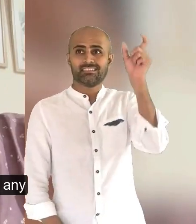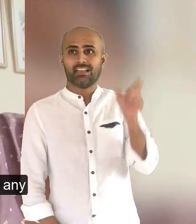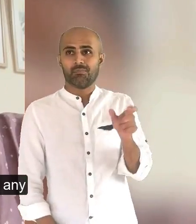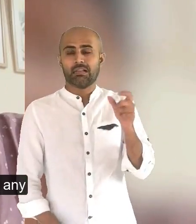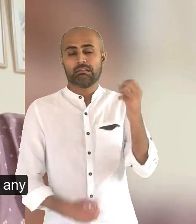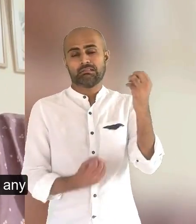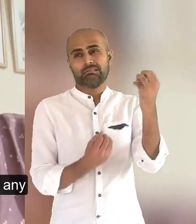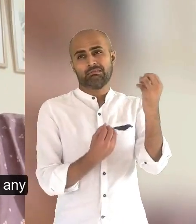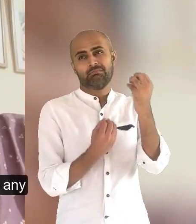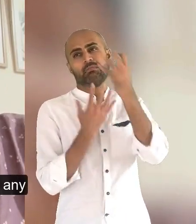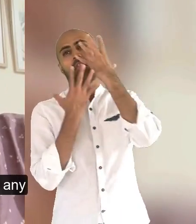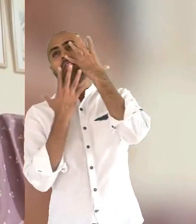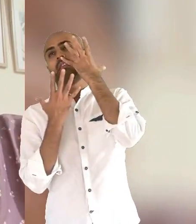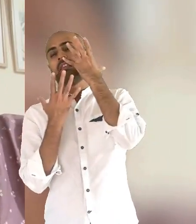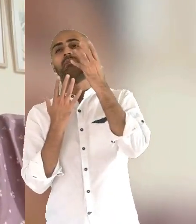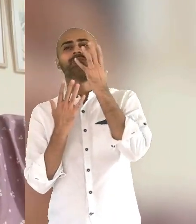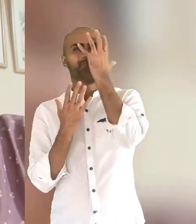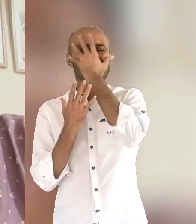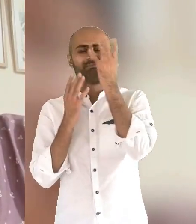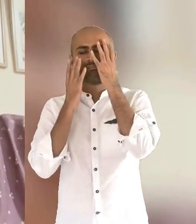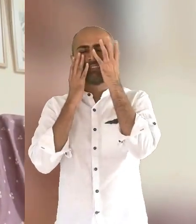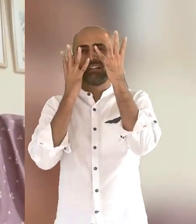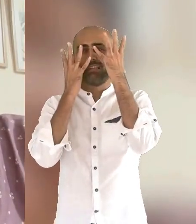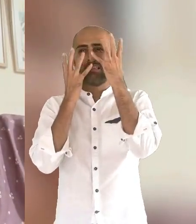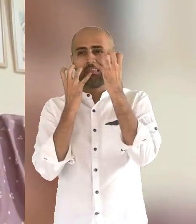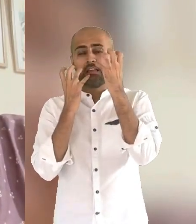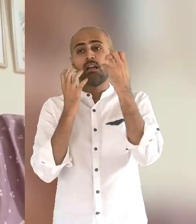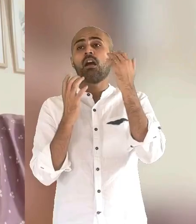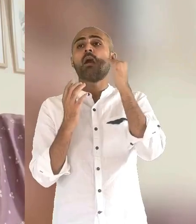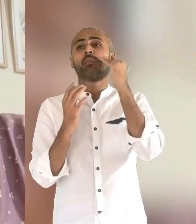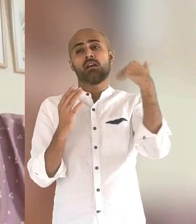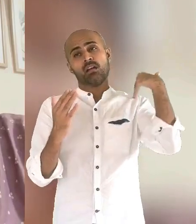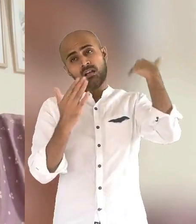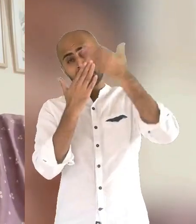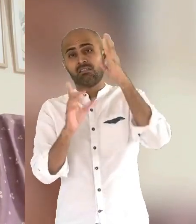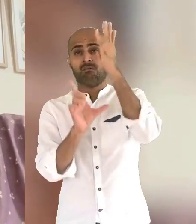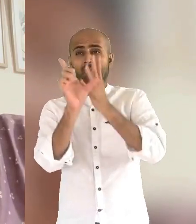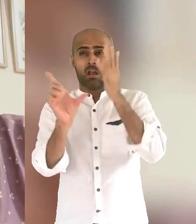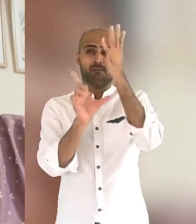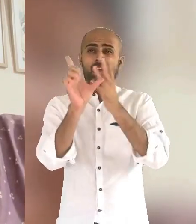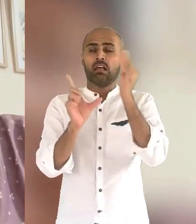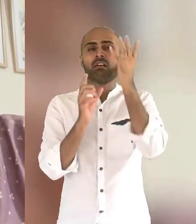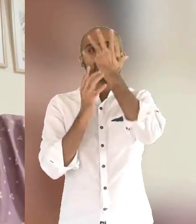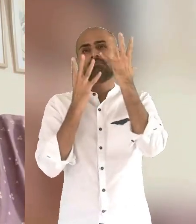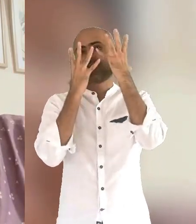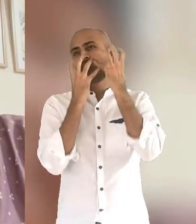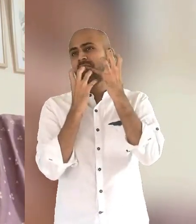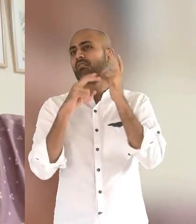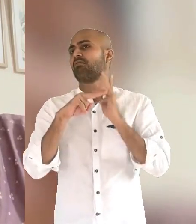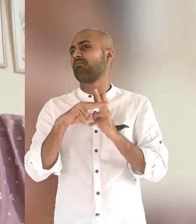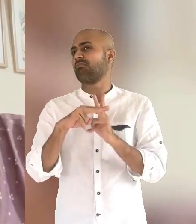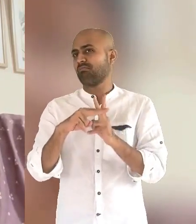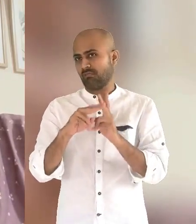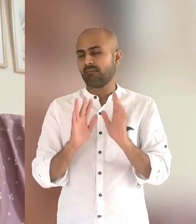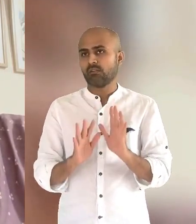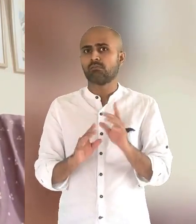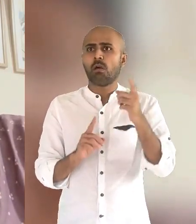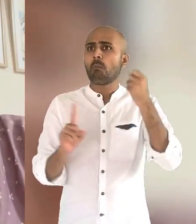One of the biggest challenge any burn patient faces is the contracture of the skin for the